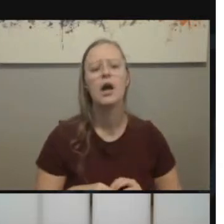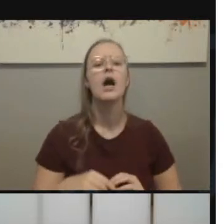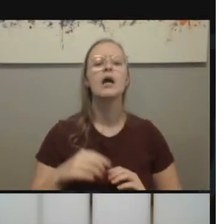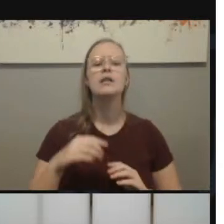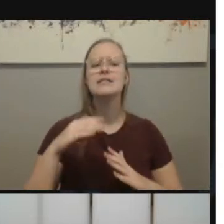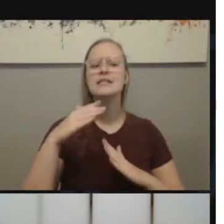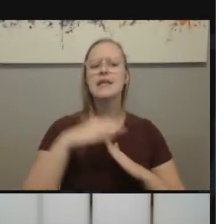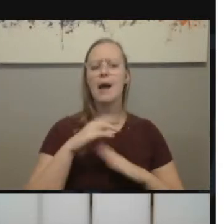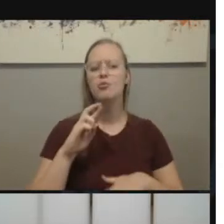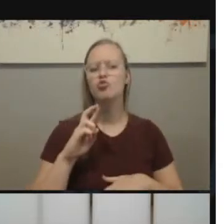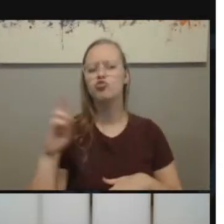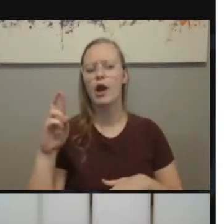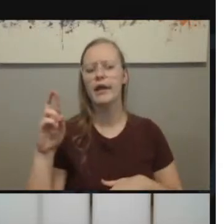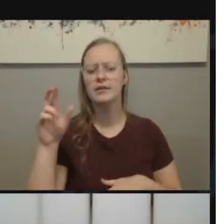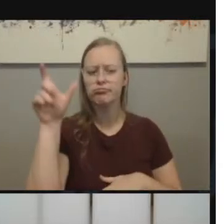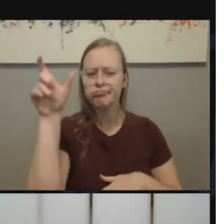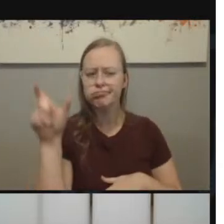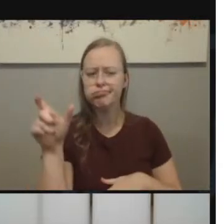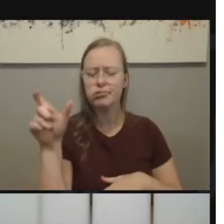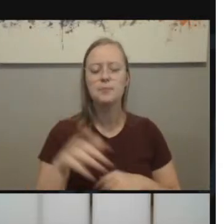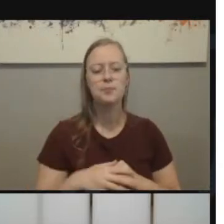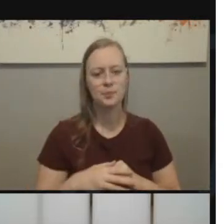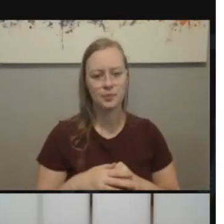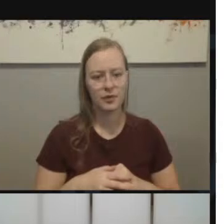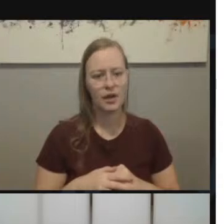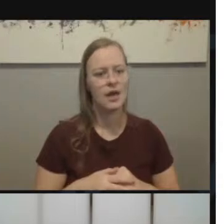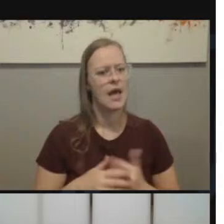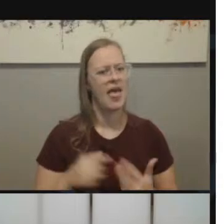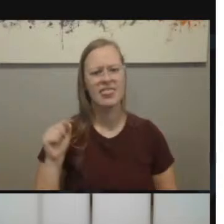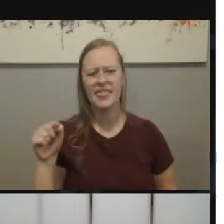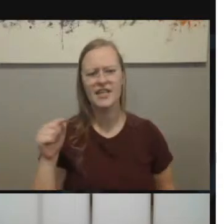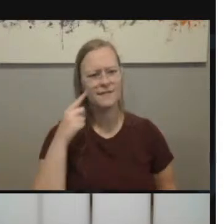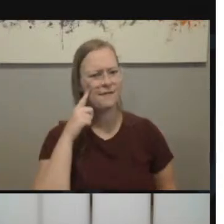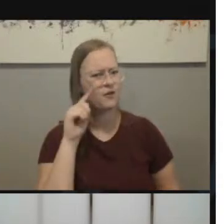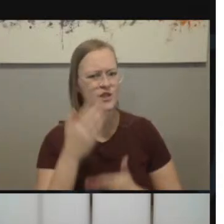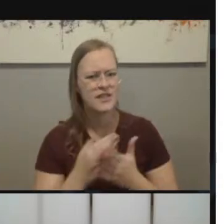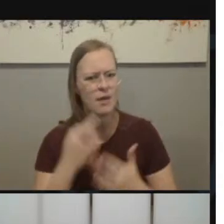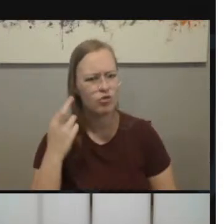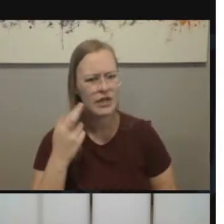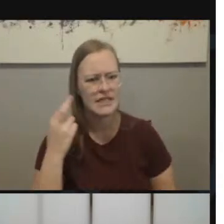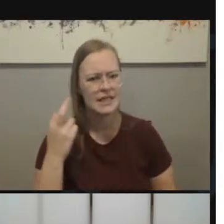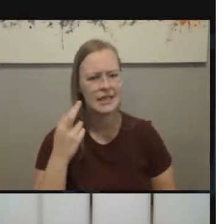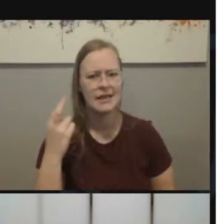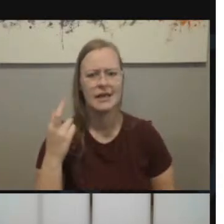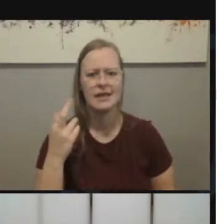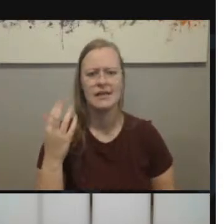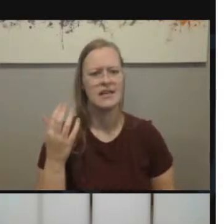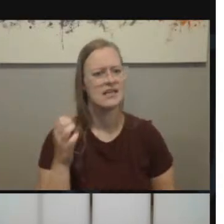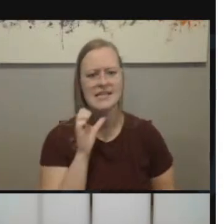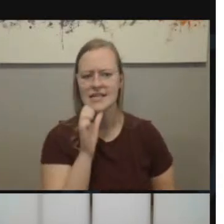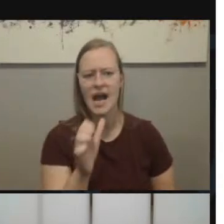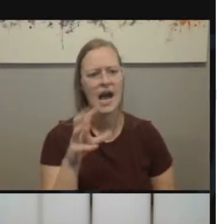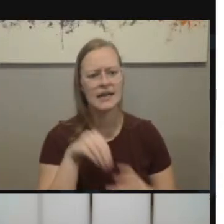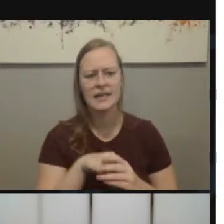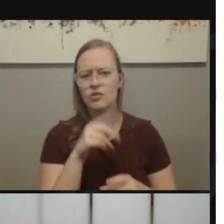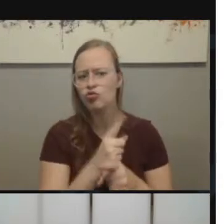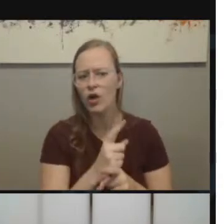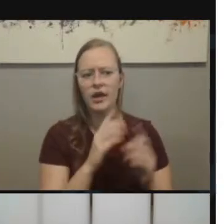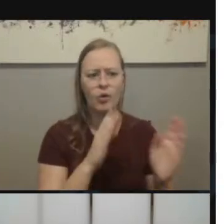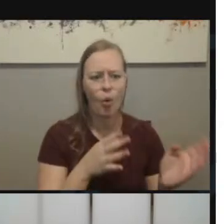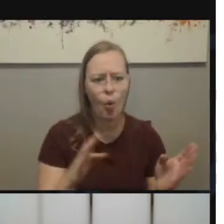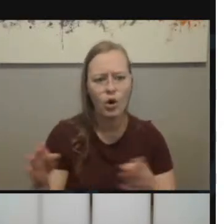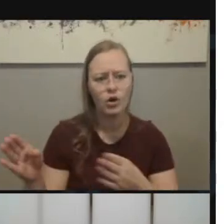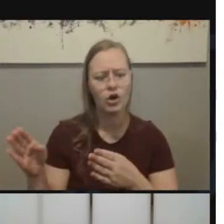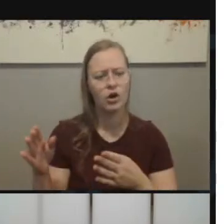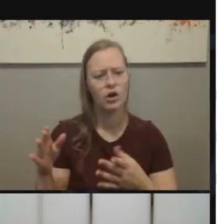right column. And this one, for some reason, is out of chronological order, is